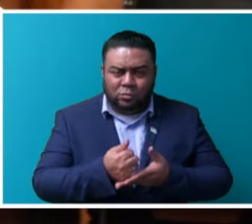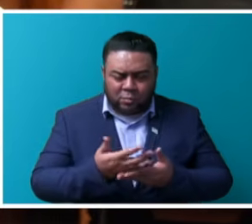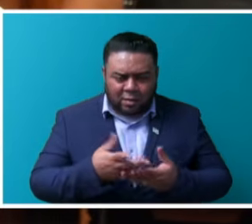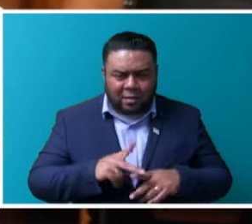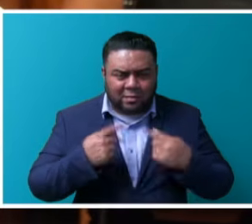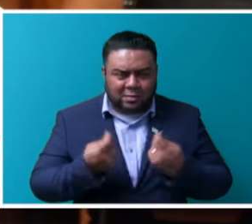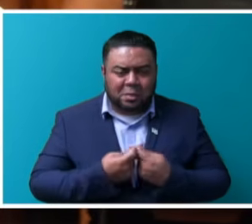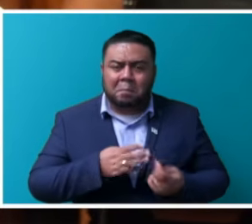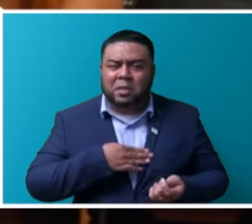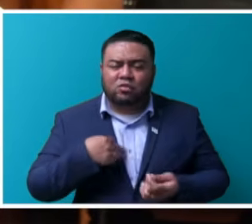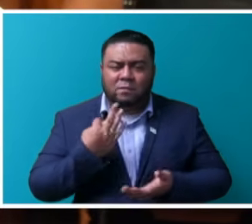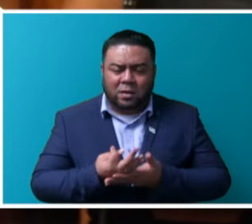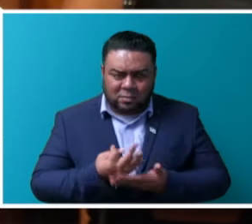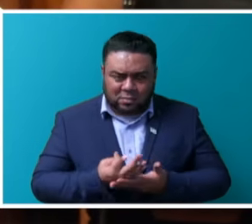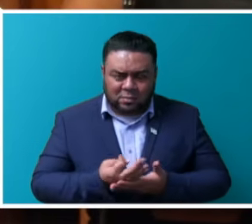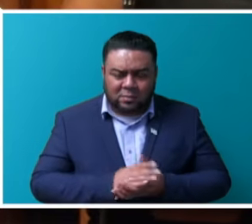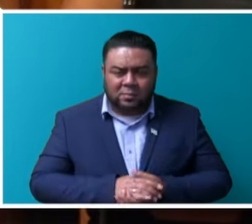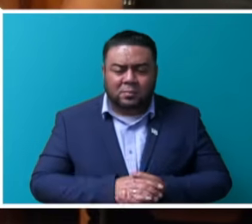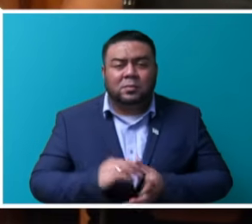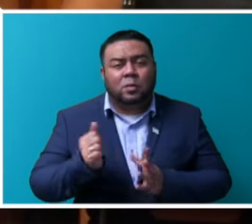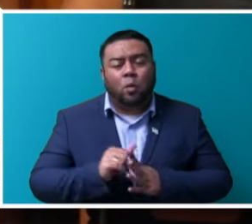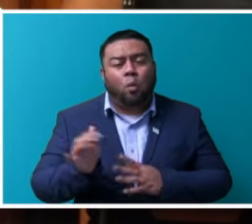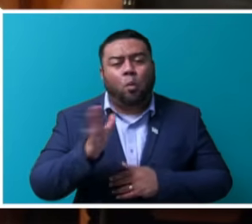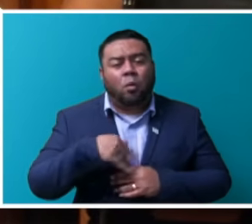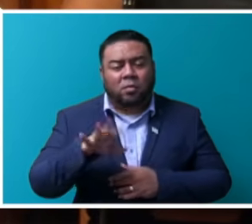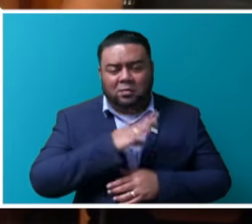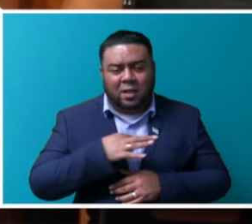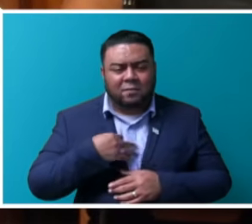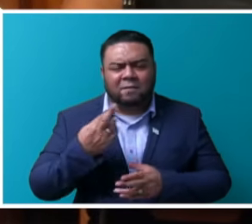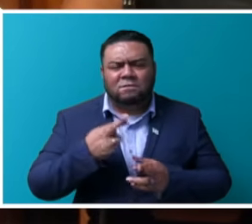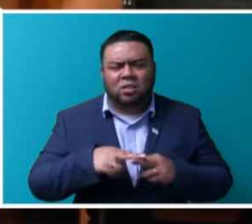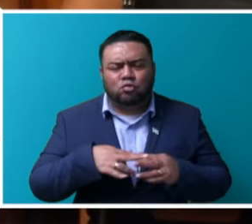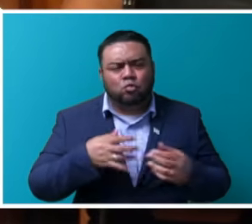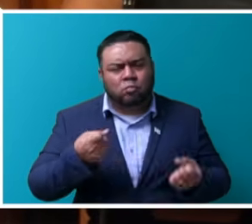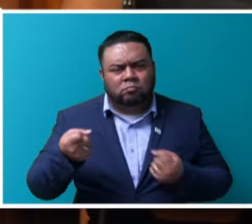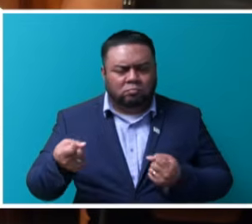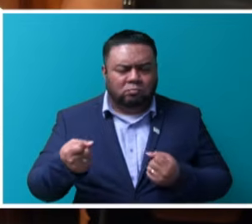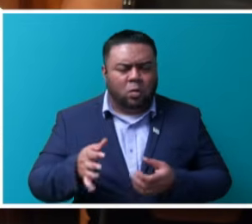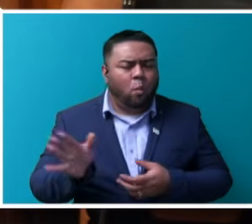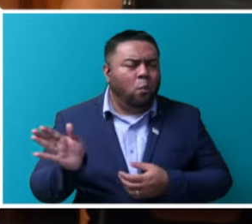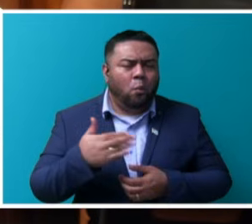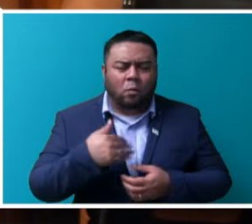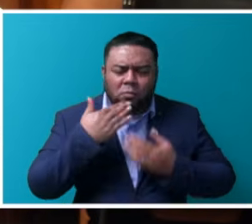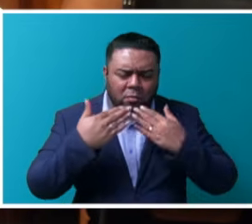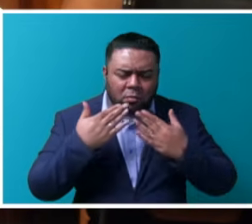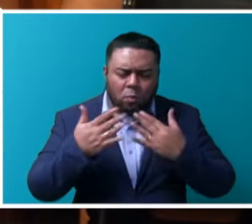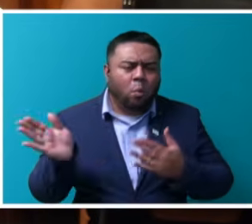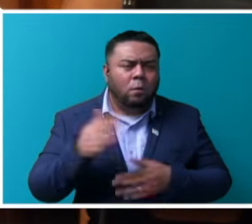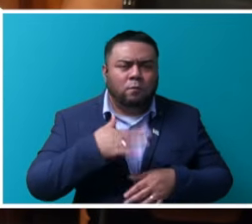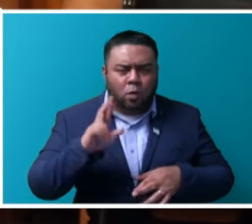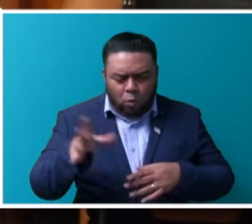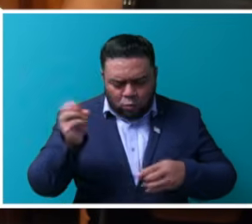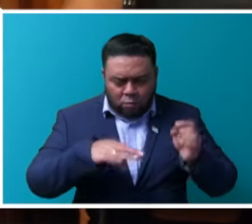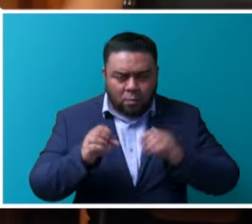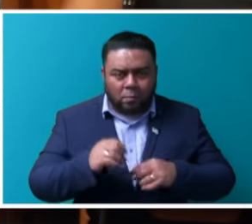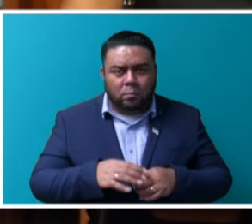at the Ministry of Finance and all the staff of the Fiji Revenue and Customs Service. I sincerely thank you all for your contributions in